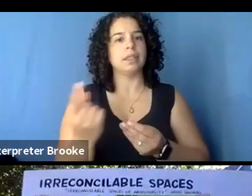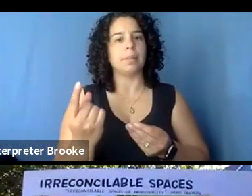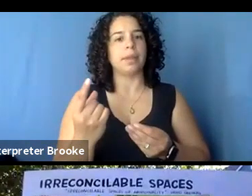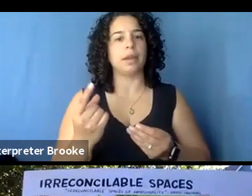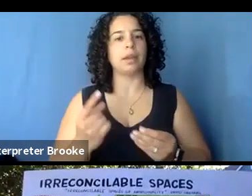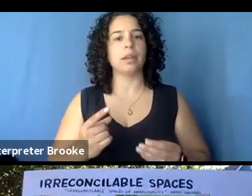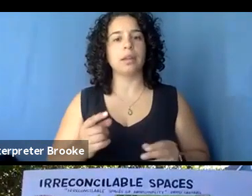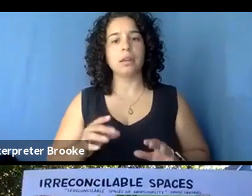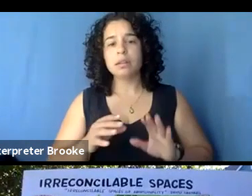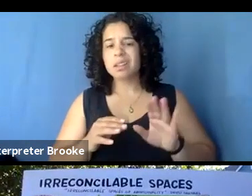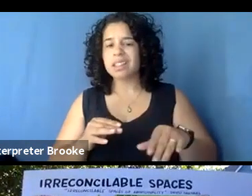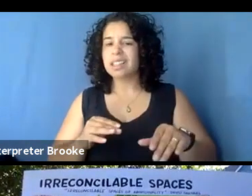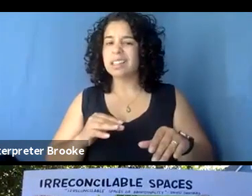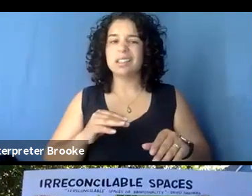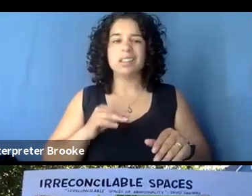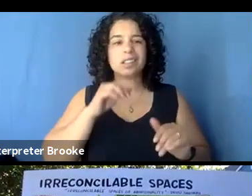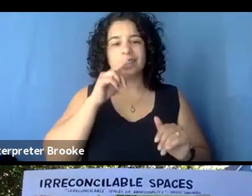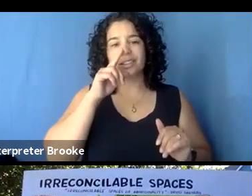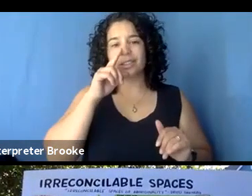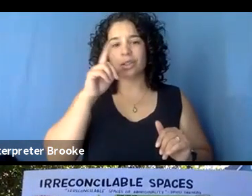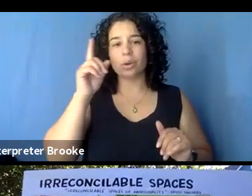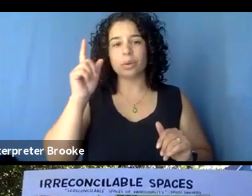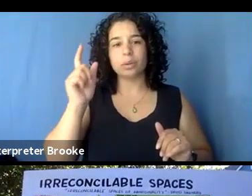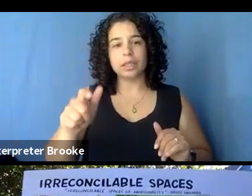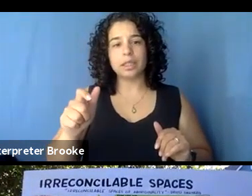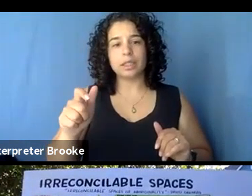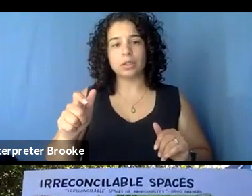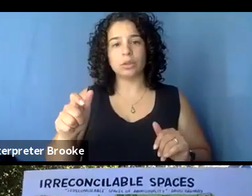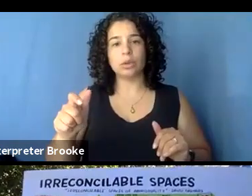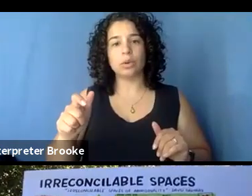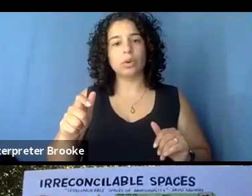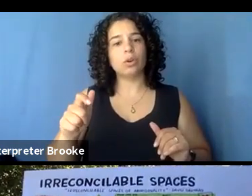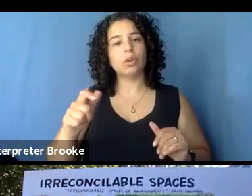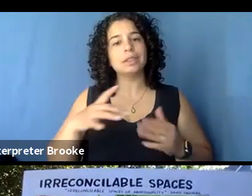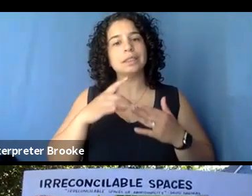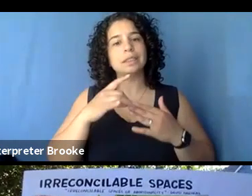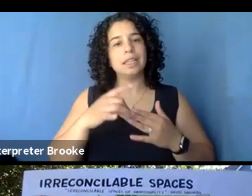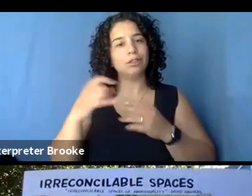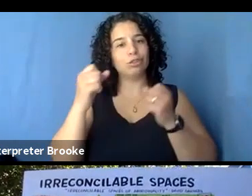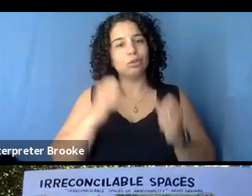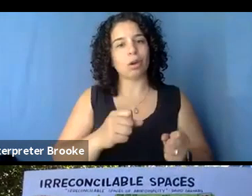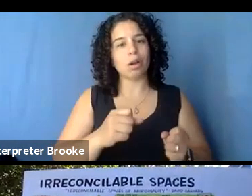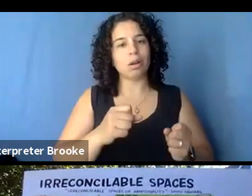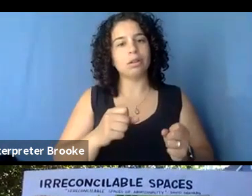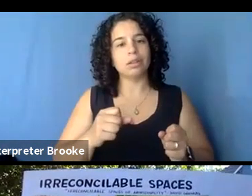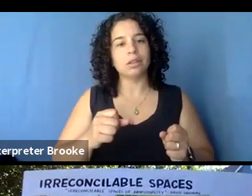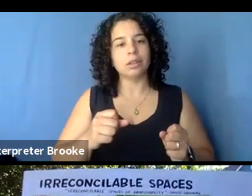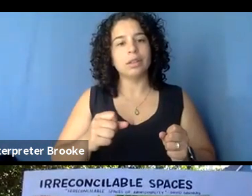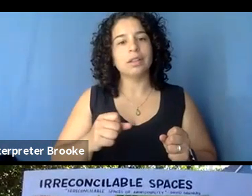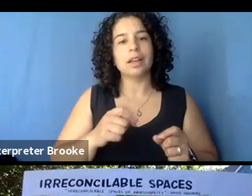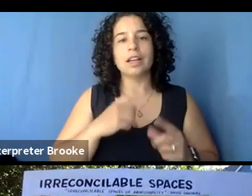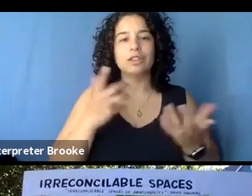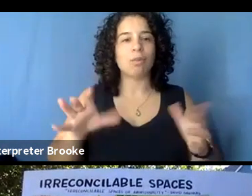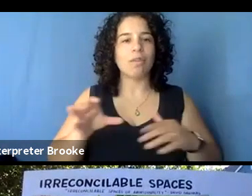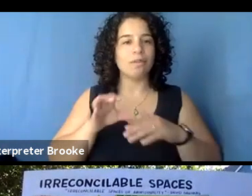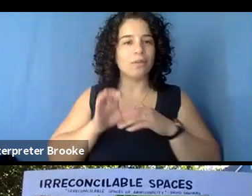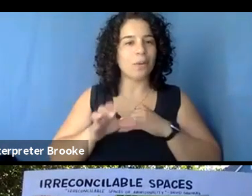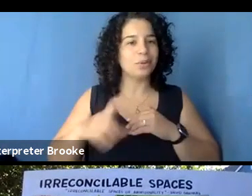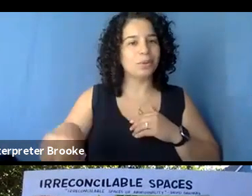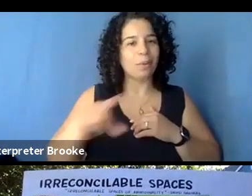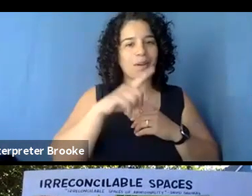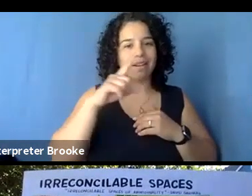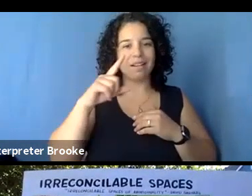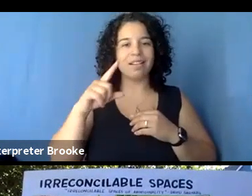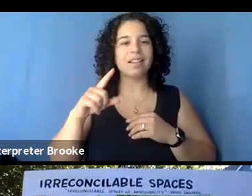much thinking space, as Lee does not, in the beginning of these workshops, to force us,